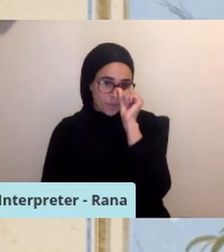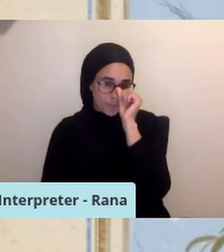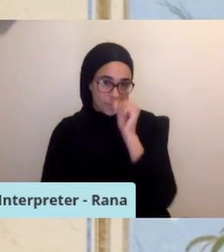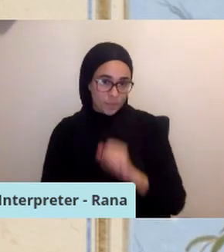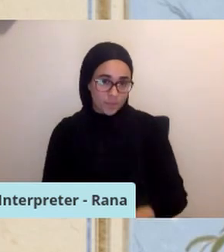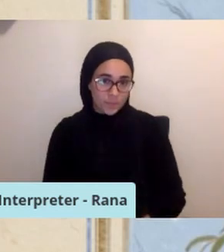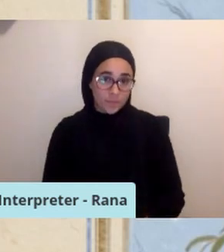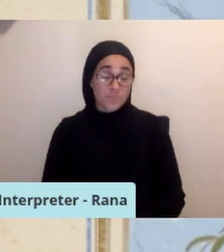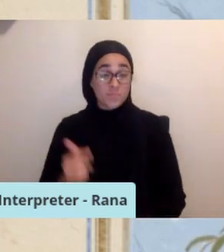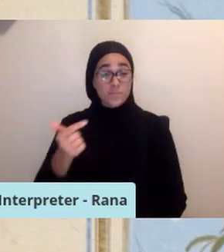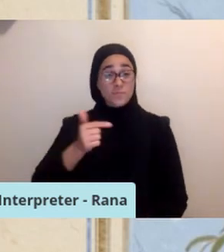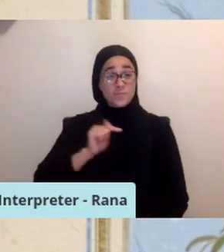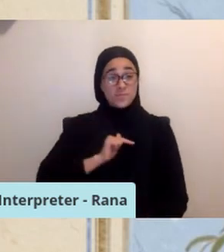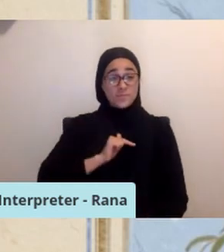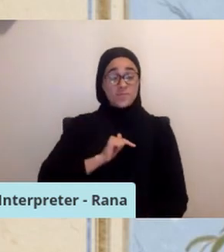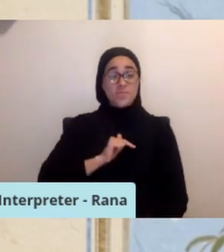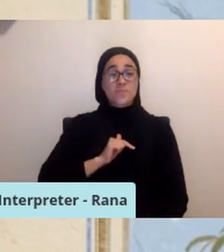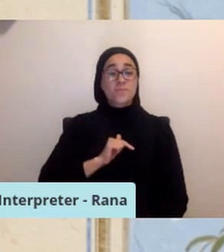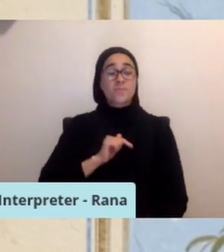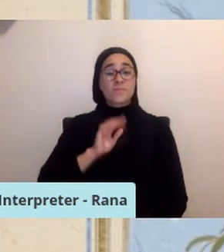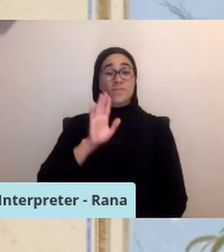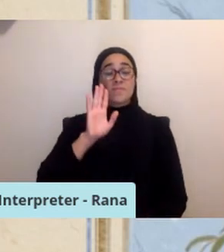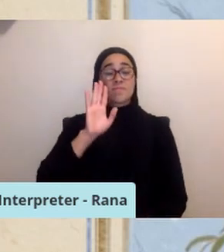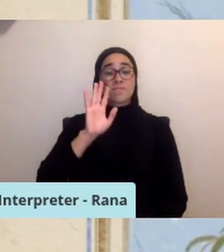it's my turn to comfort the living.